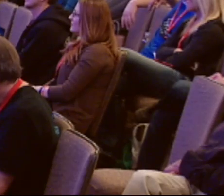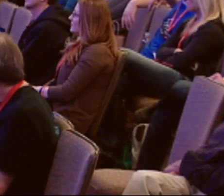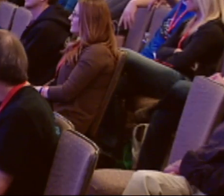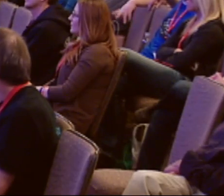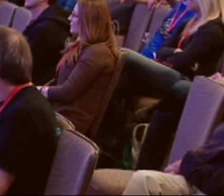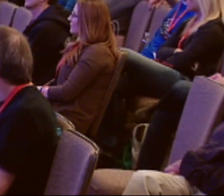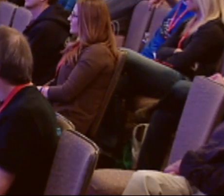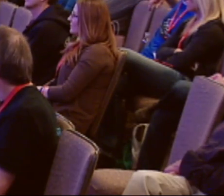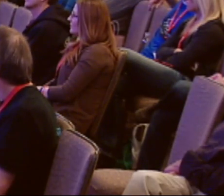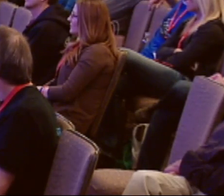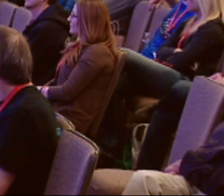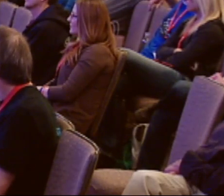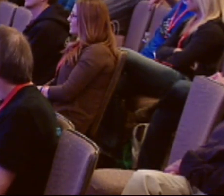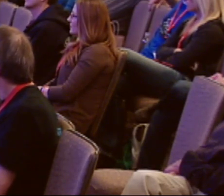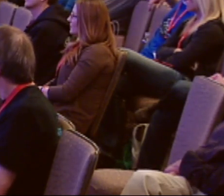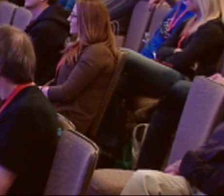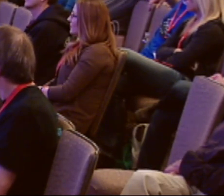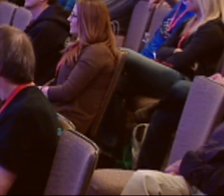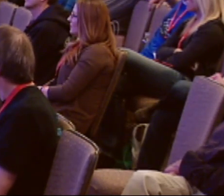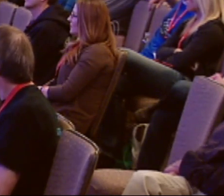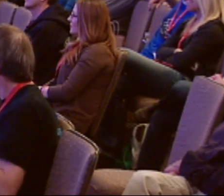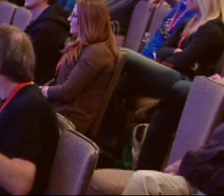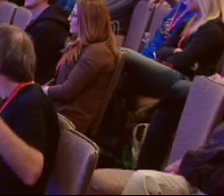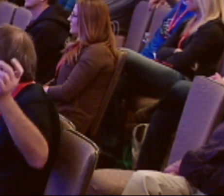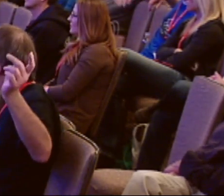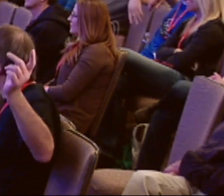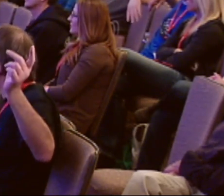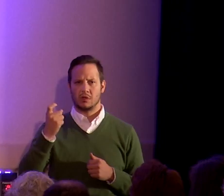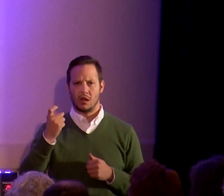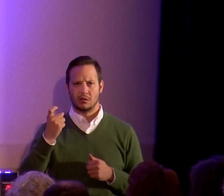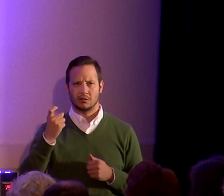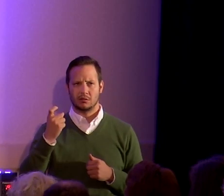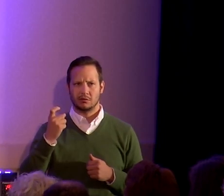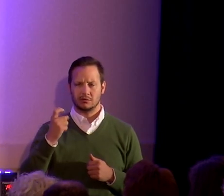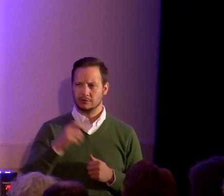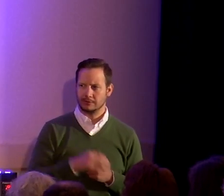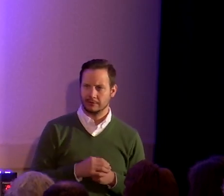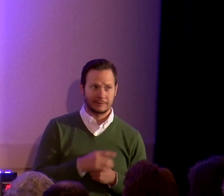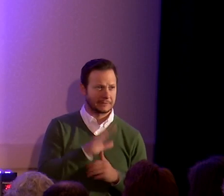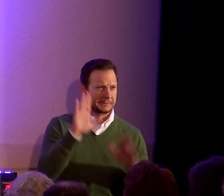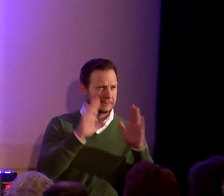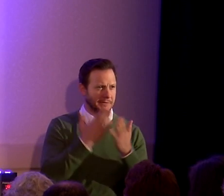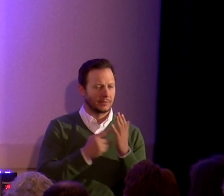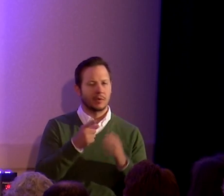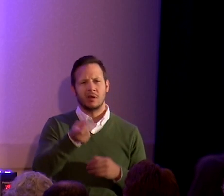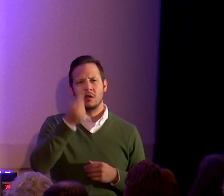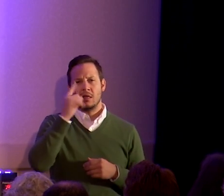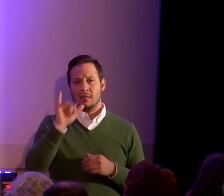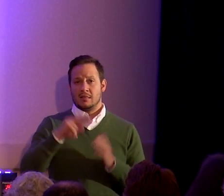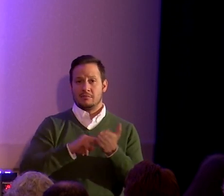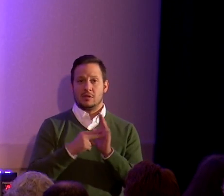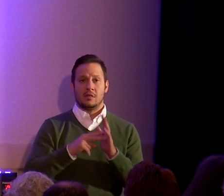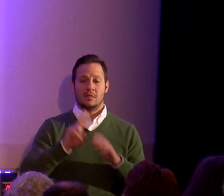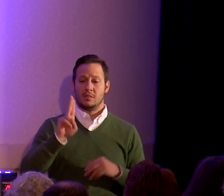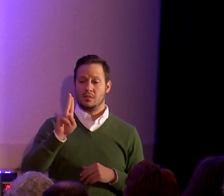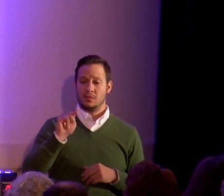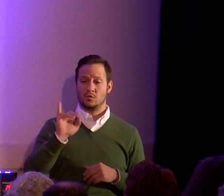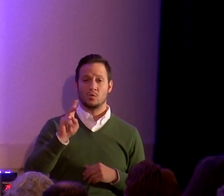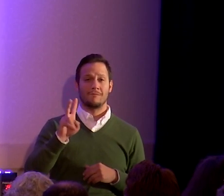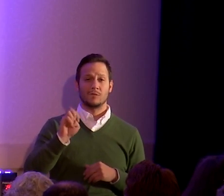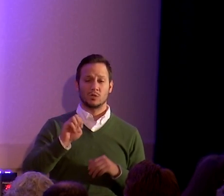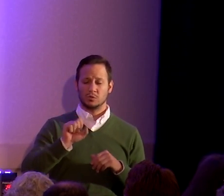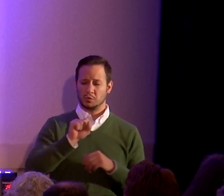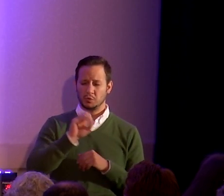The idea, show of hands, those familiar with Fermi's paradox? For those who don't know Fermi's paradox, it's the idea that the universe is so vast and